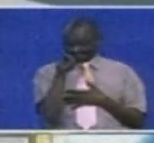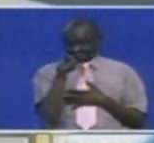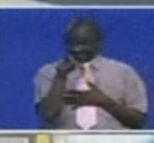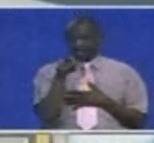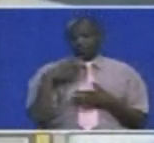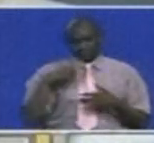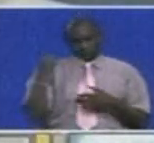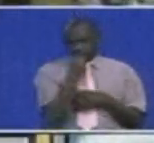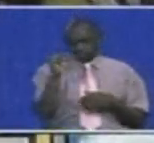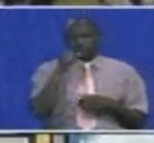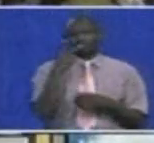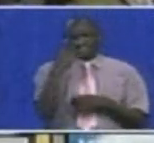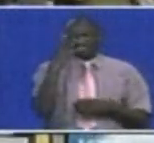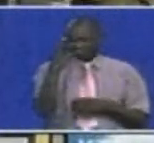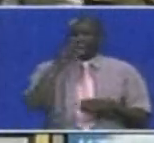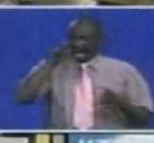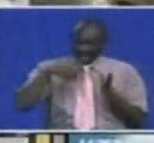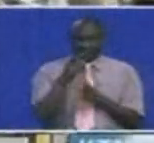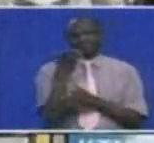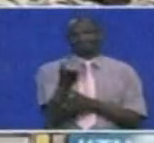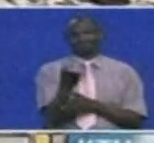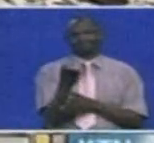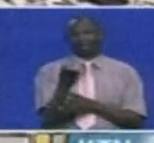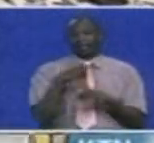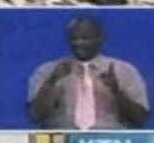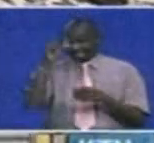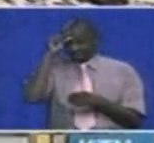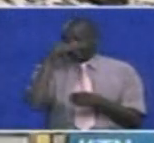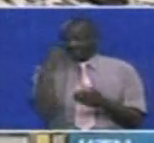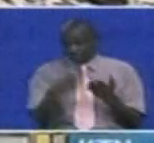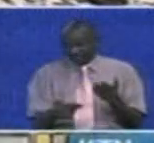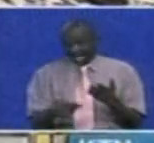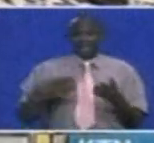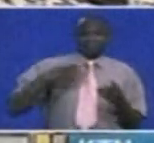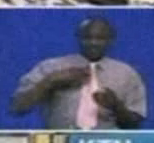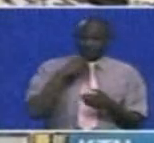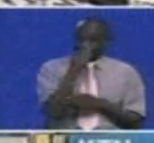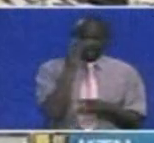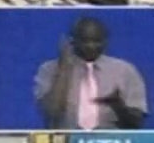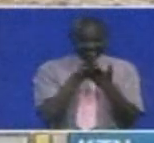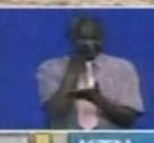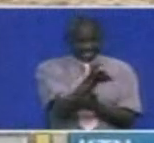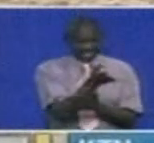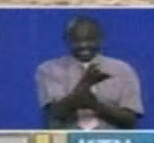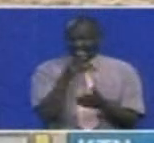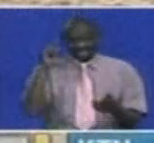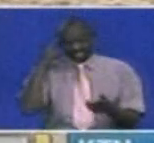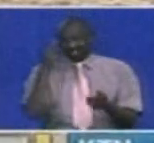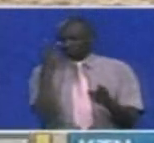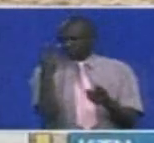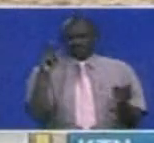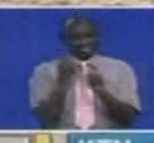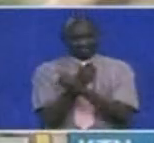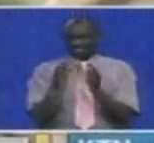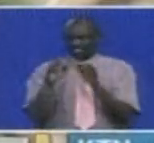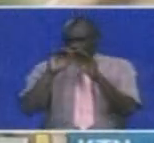on 24-hour basis. What the government is saying and what the residents witness on the ground seem to be two different